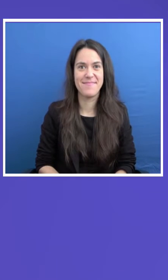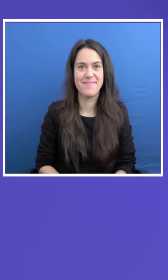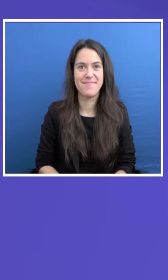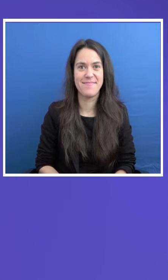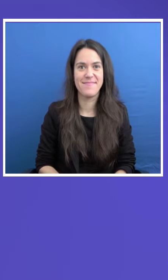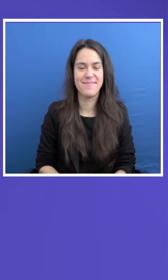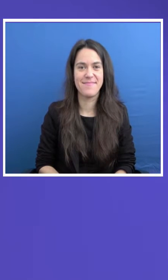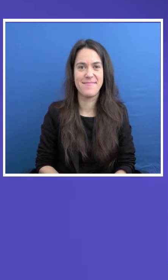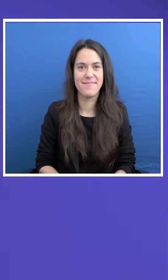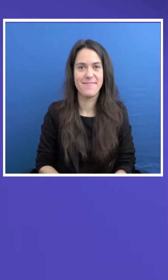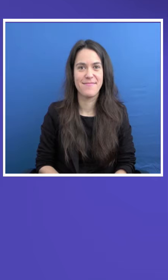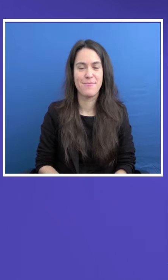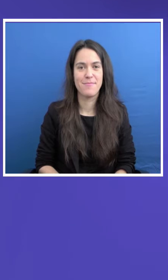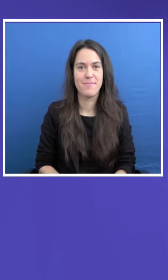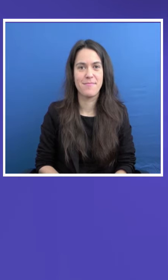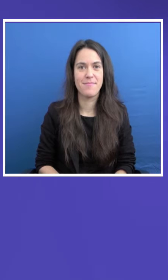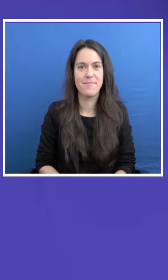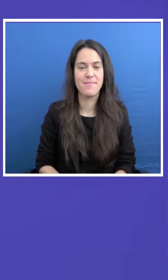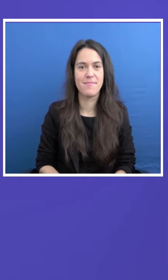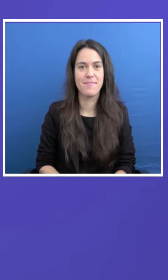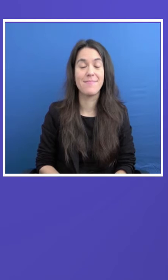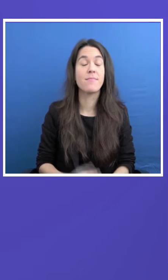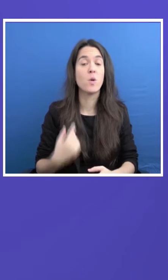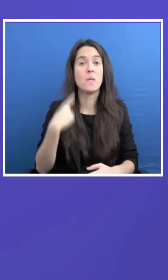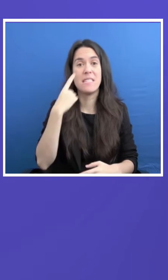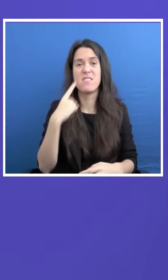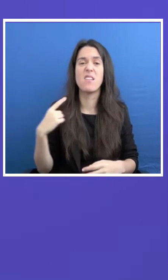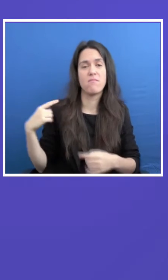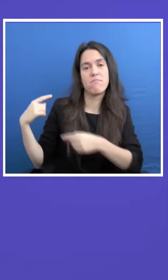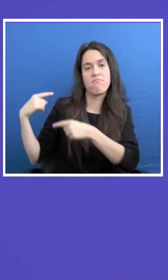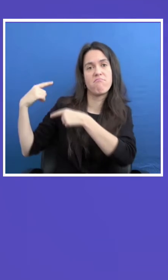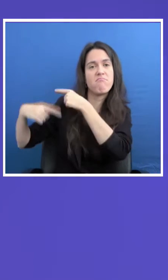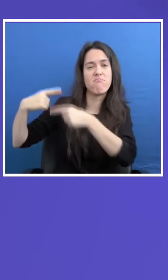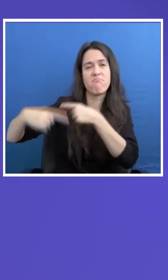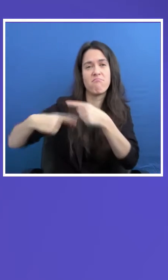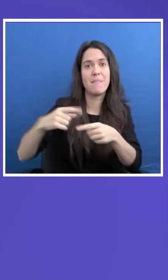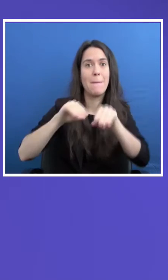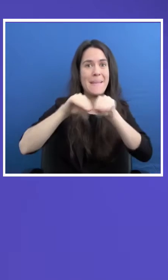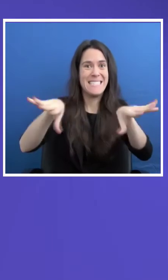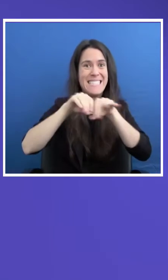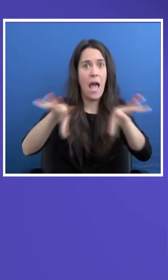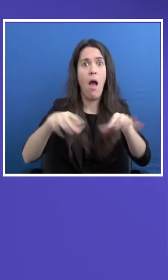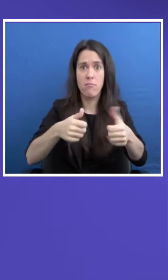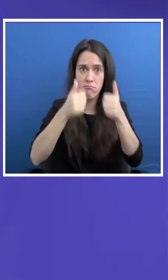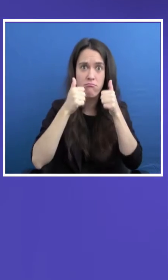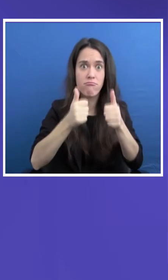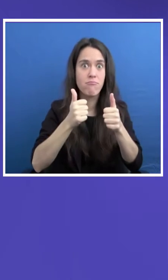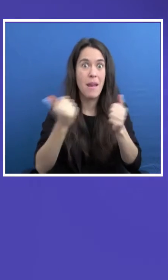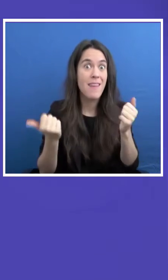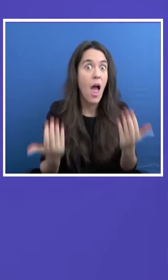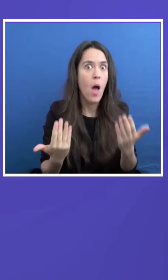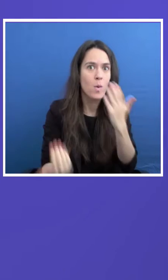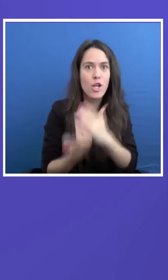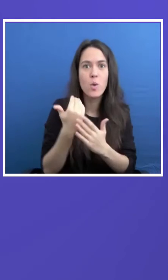we talk about the traditional media, we should not neglect the alternative media, the social media. And we need to use the